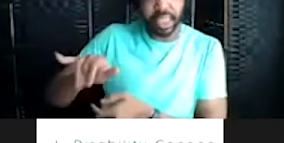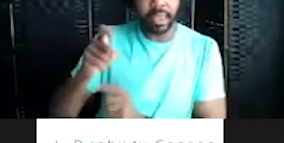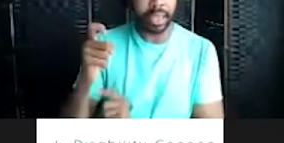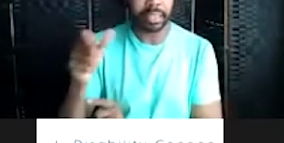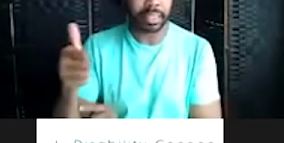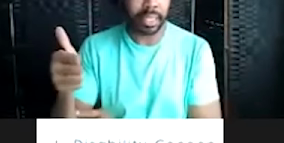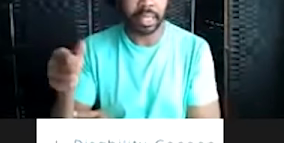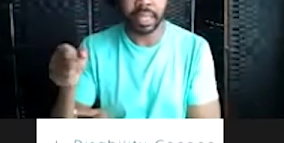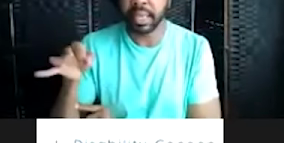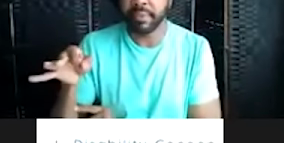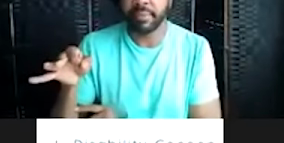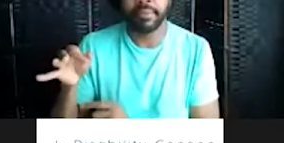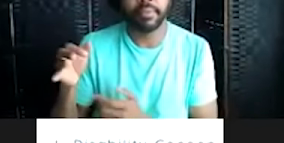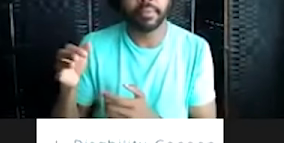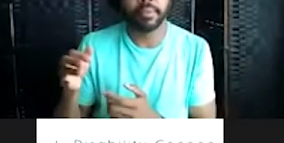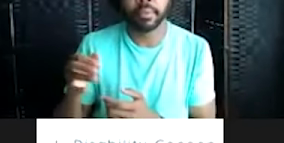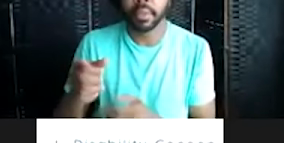letter X, the number